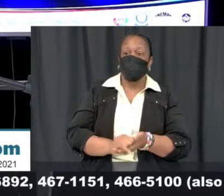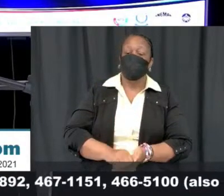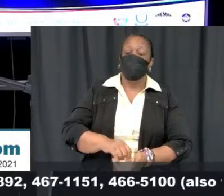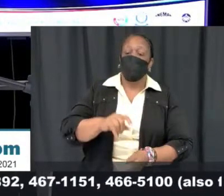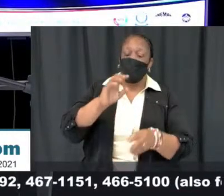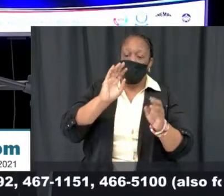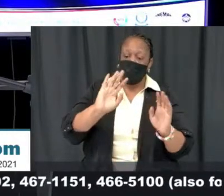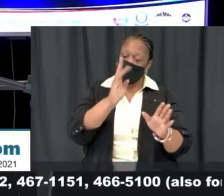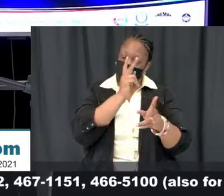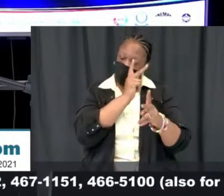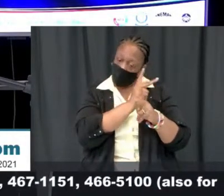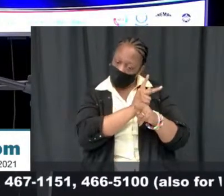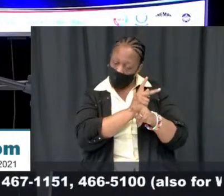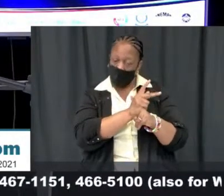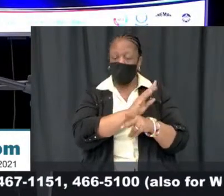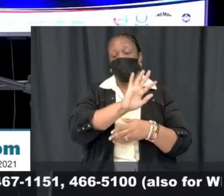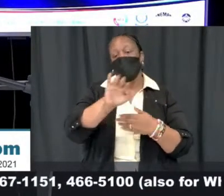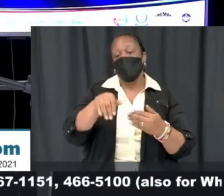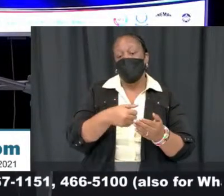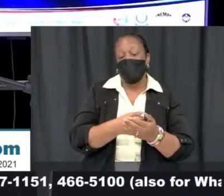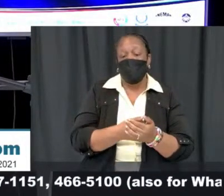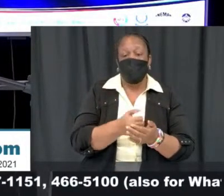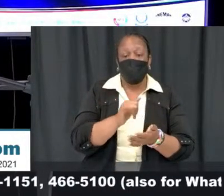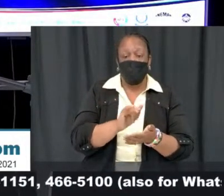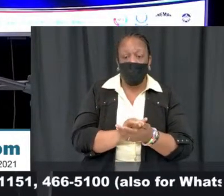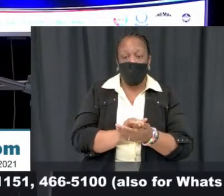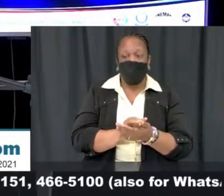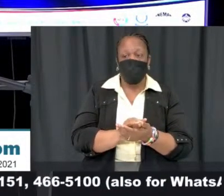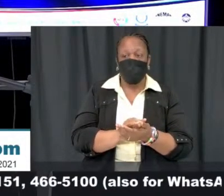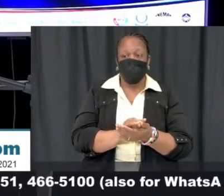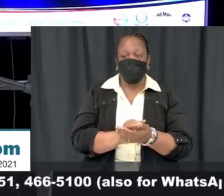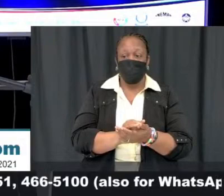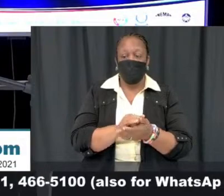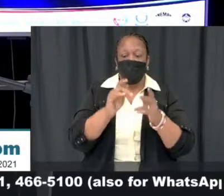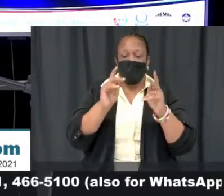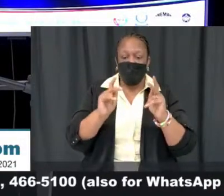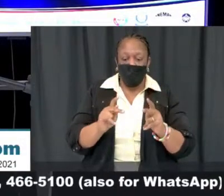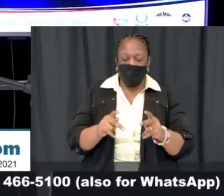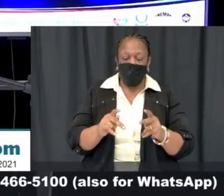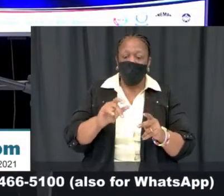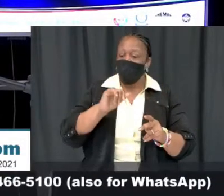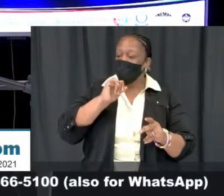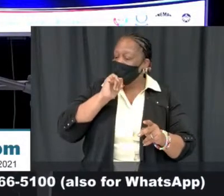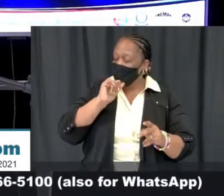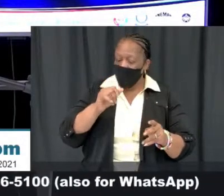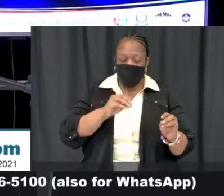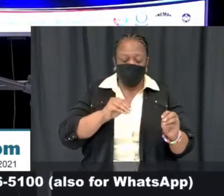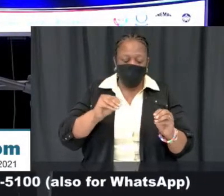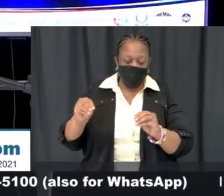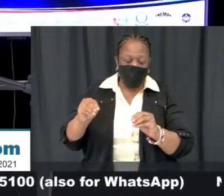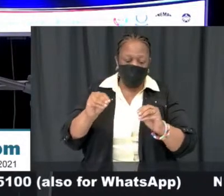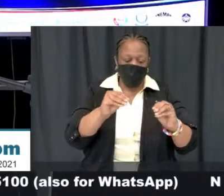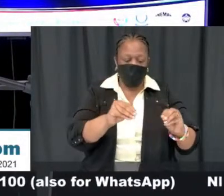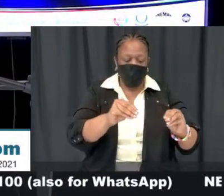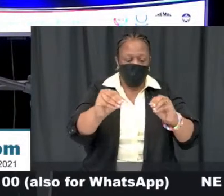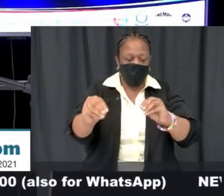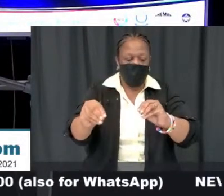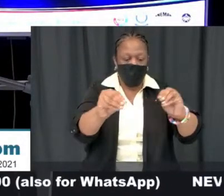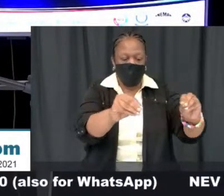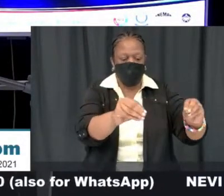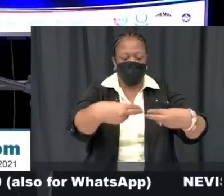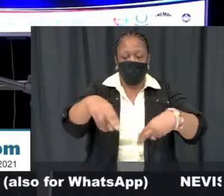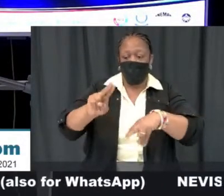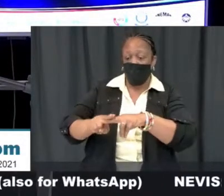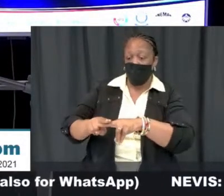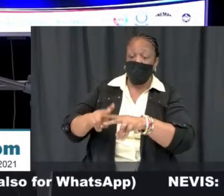infection. Regulation 7 specifically restricts the unnecessary movement of people.